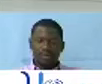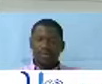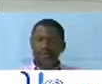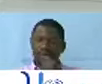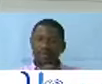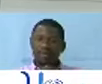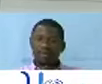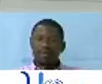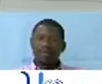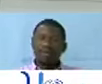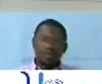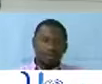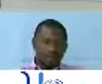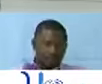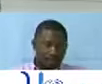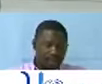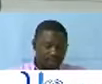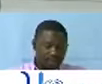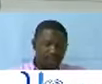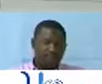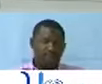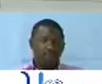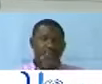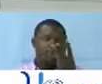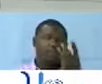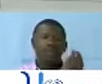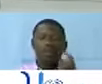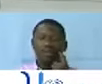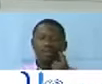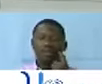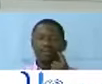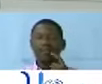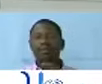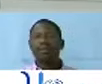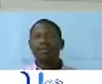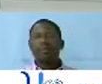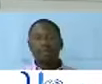And she informed me that Muyegalmane that the